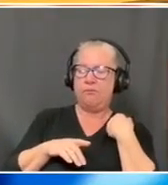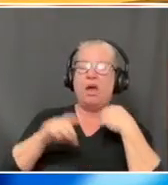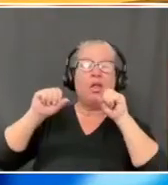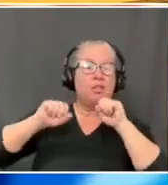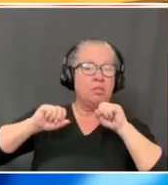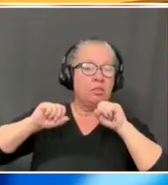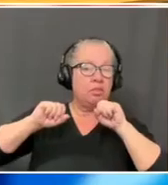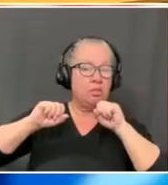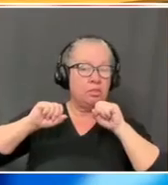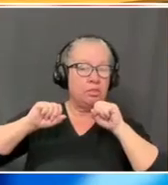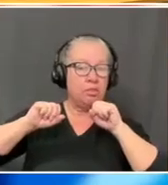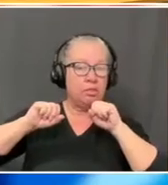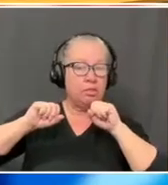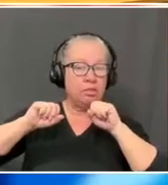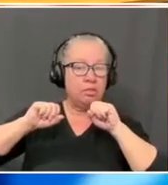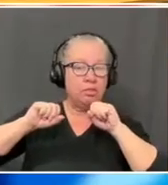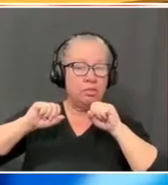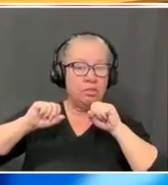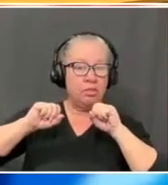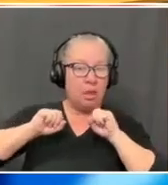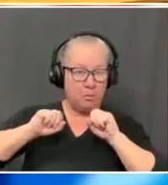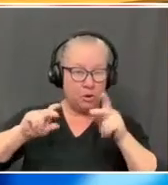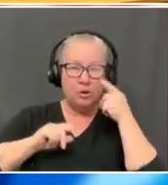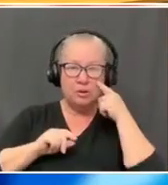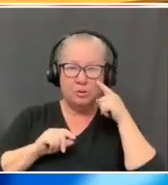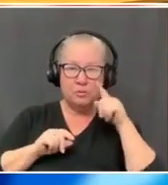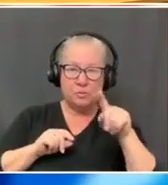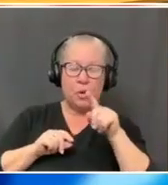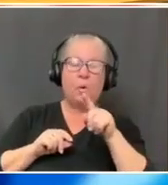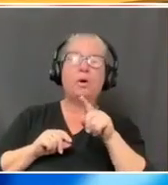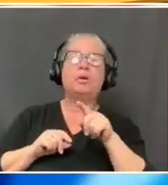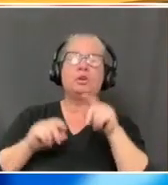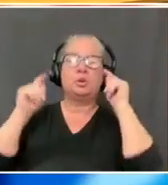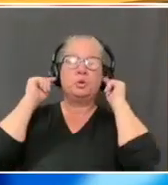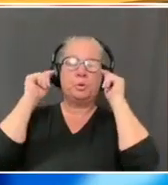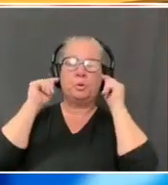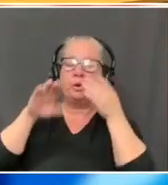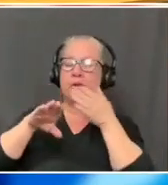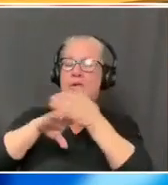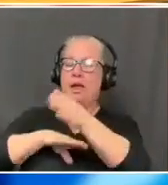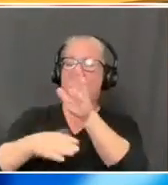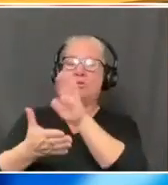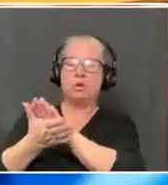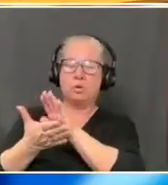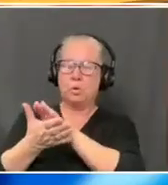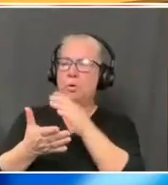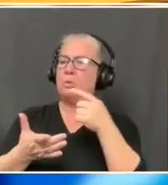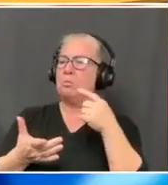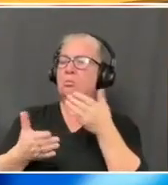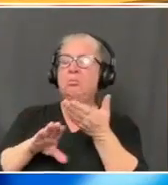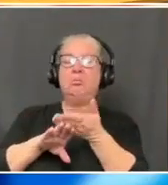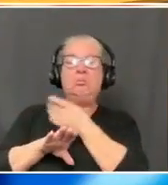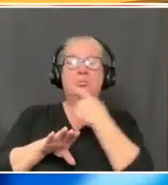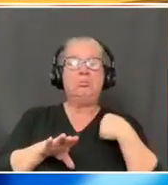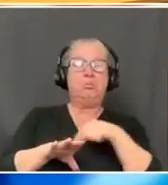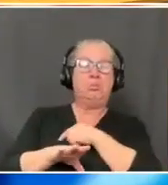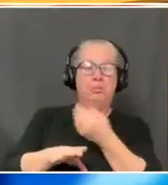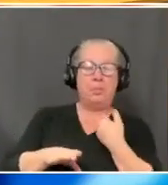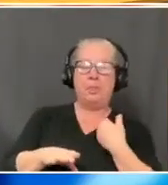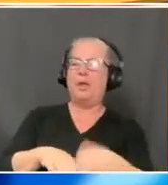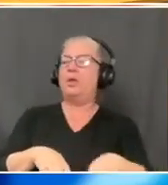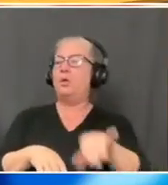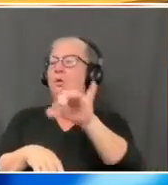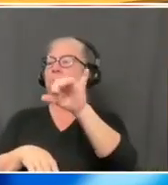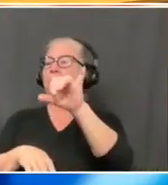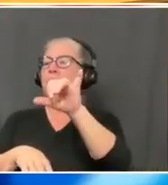said staff that we have now after school? We used to have EYS, SEY, whatever